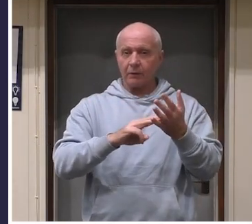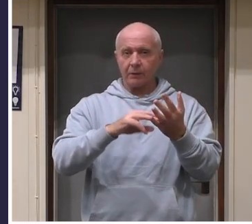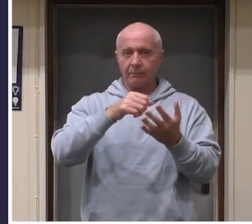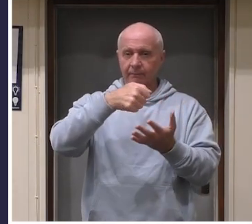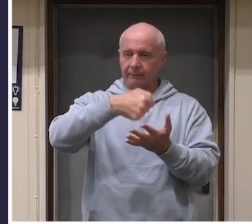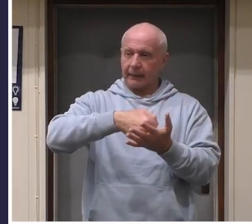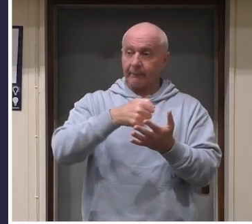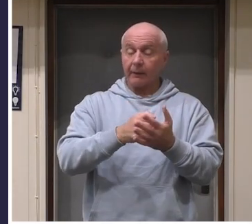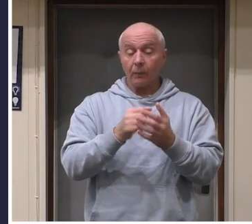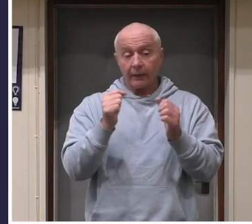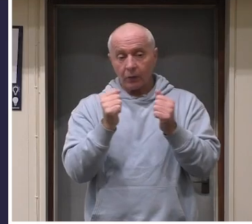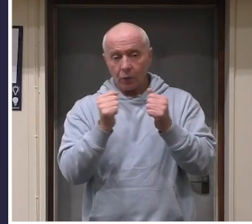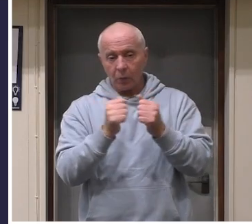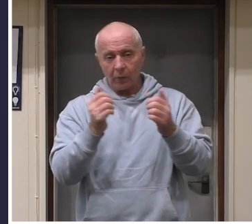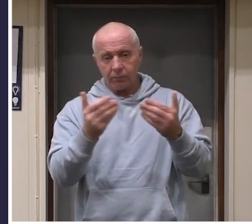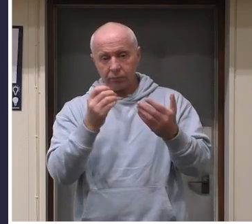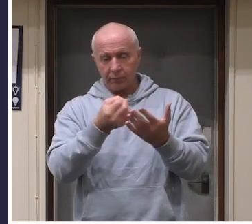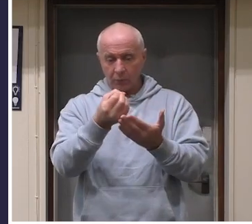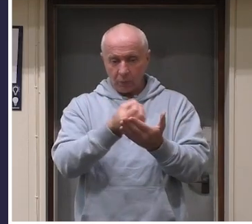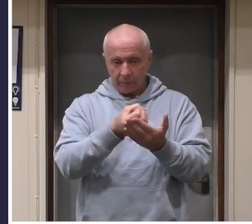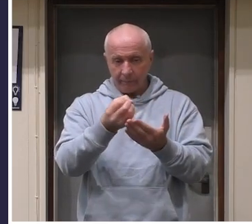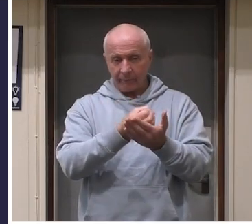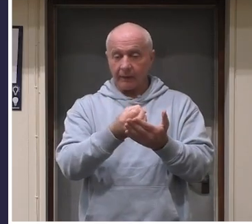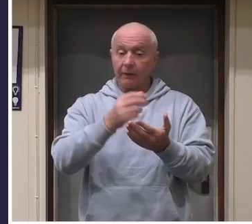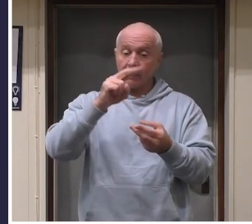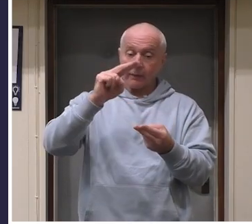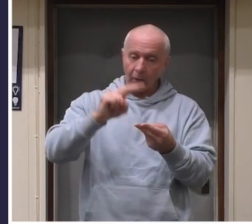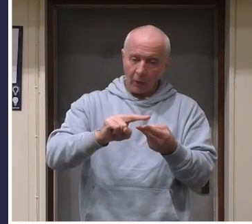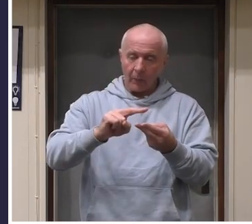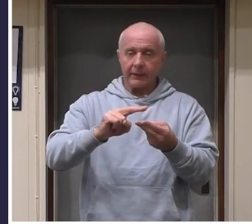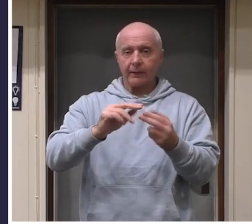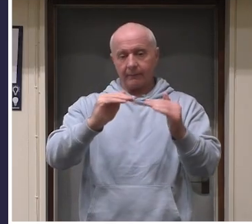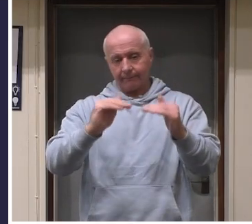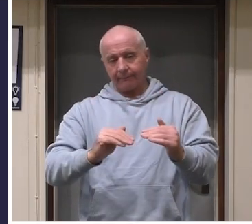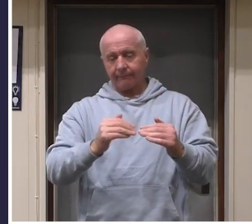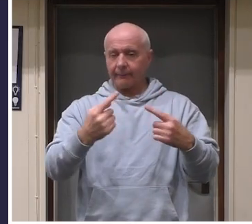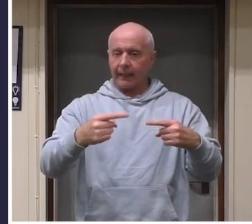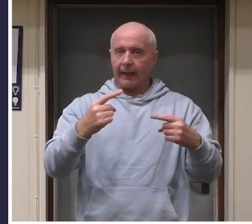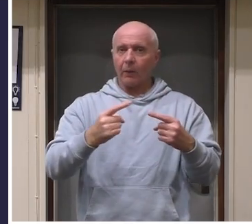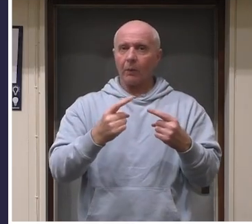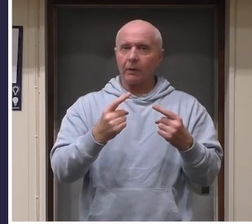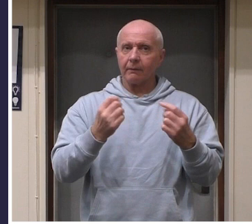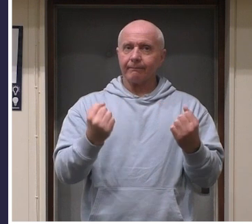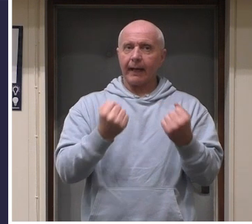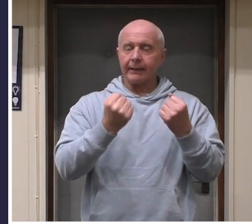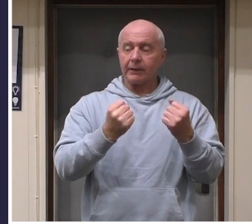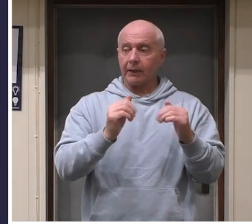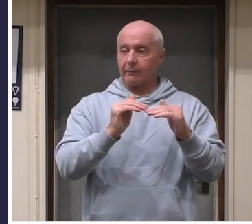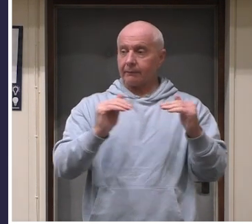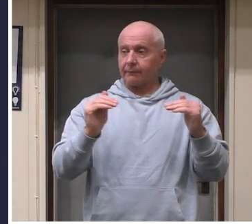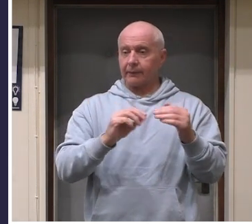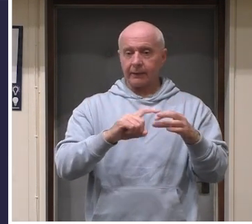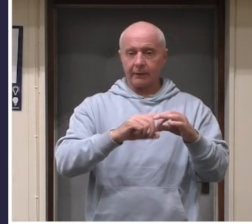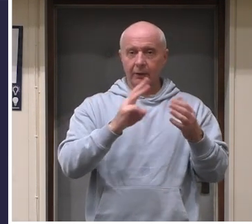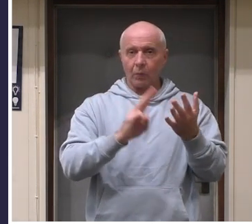motion of the nanoparticle to the lowest allowed energy level of the trap that it's sitting in. And that is called the